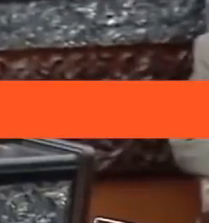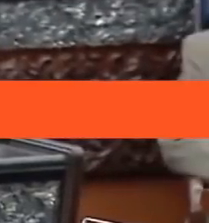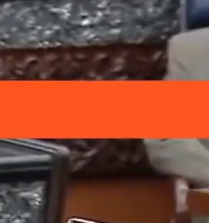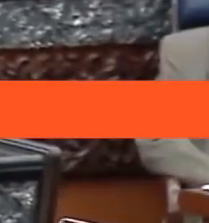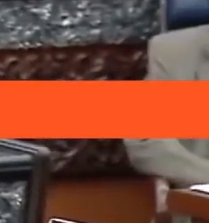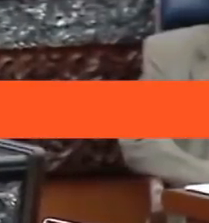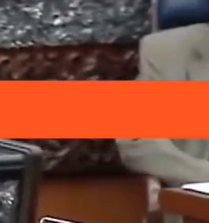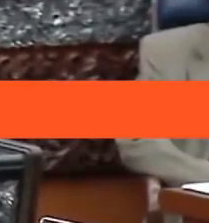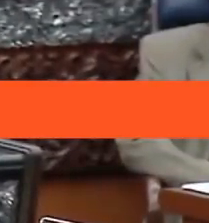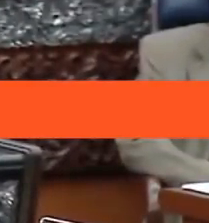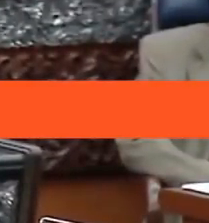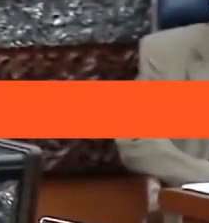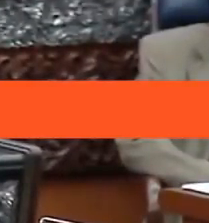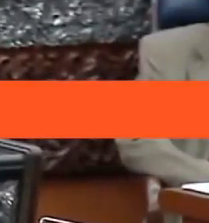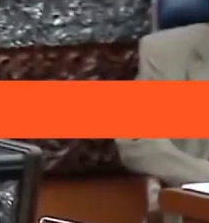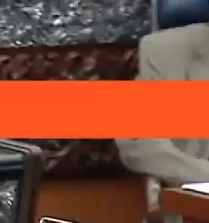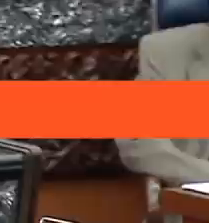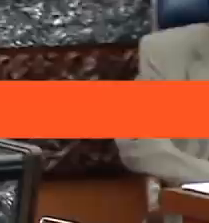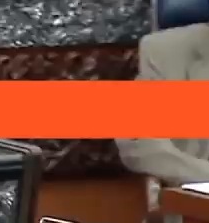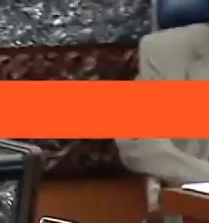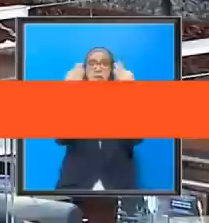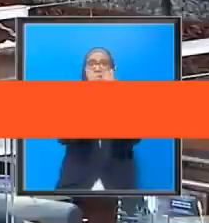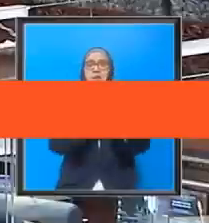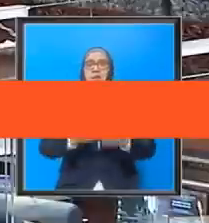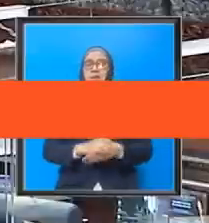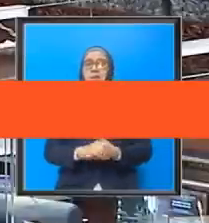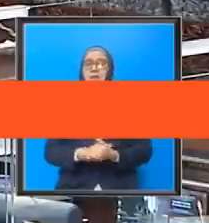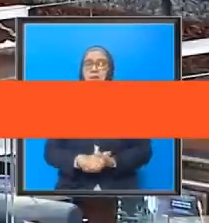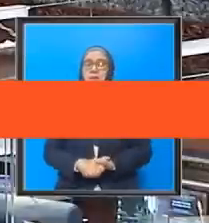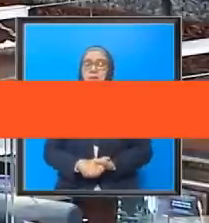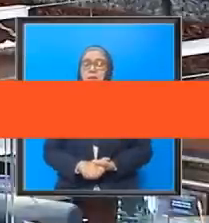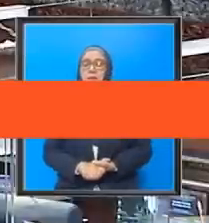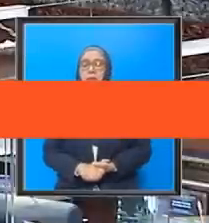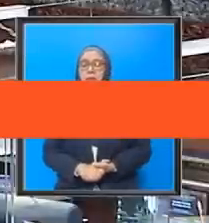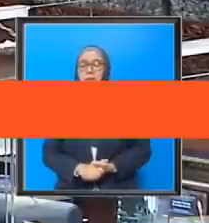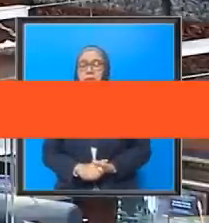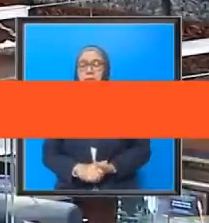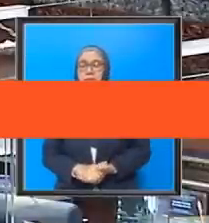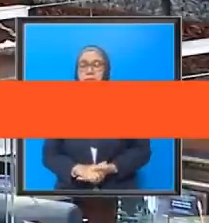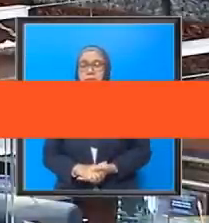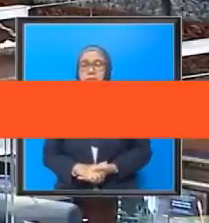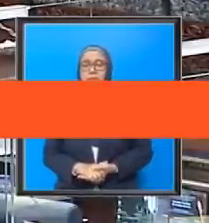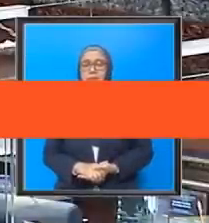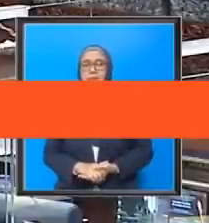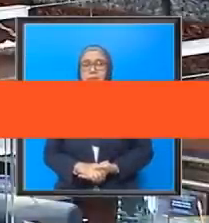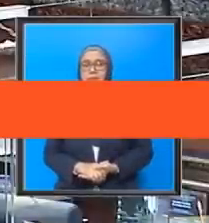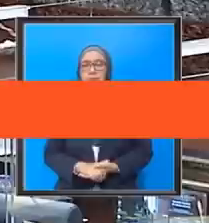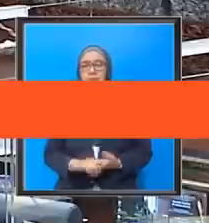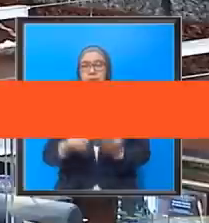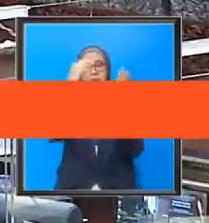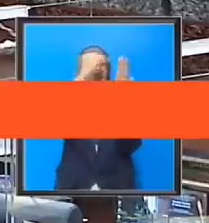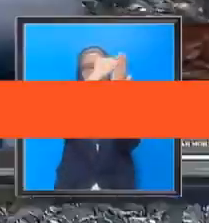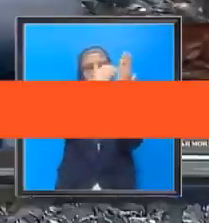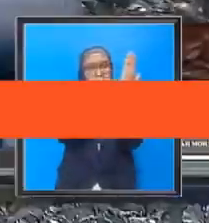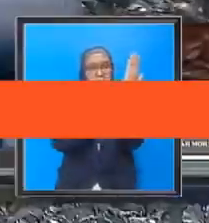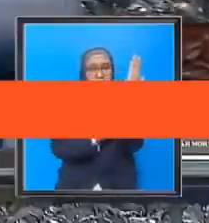Rozman said he and his party colleagues were all in the capital but had decided to skip the vote to send a signal to Pakatan Harapan. He